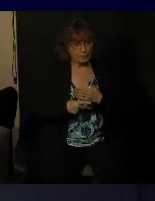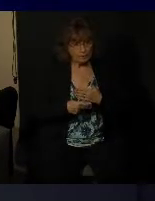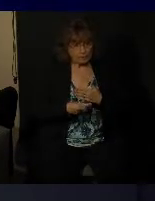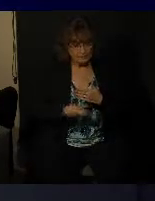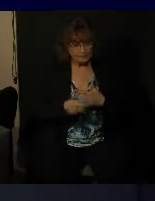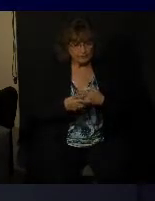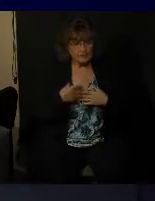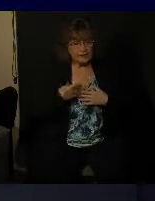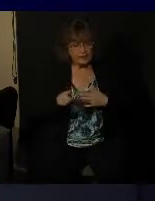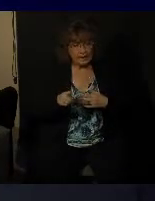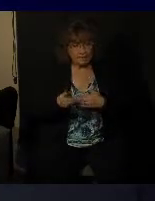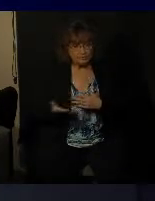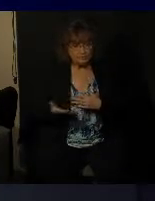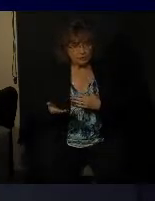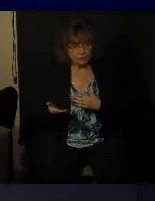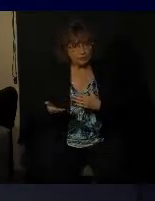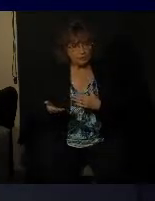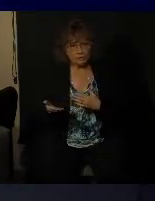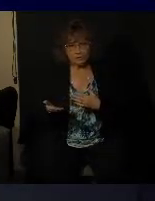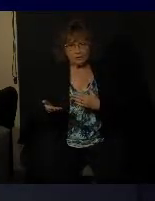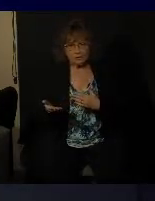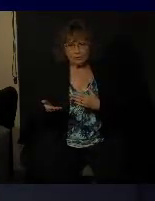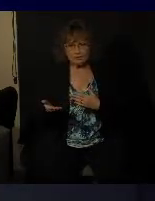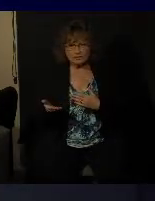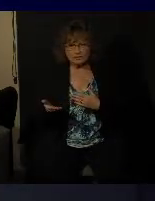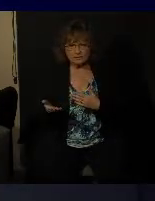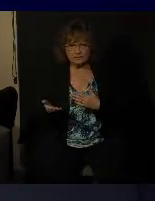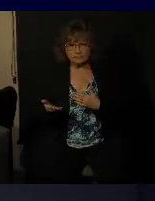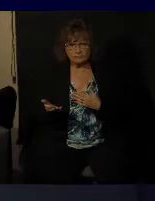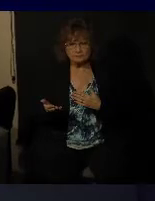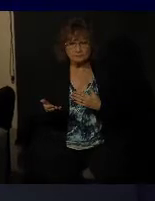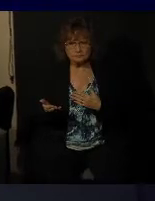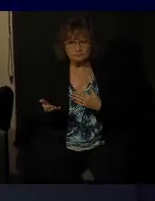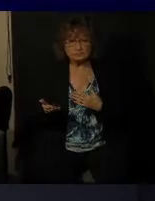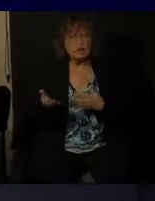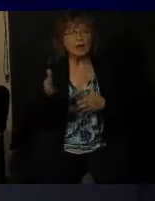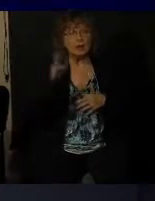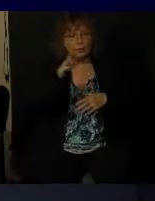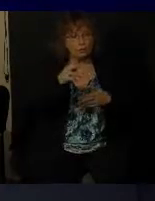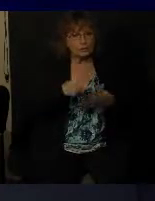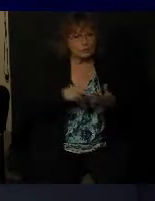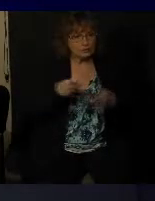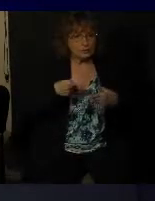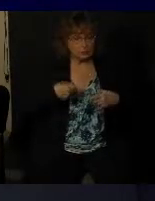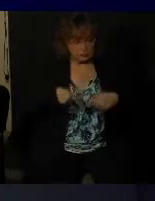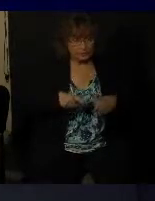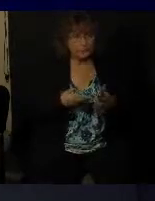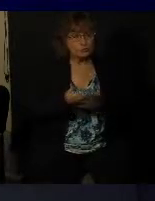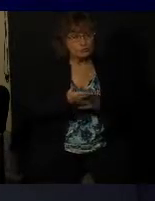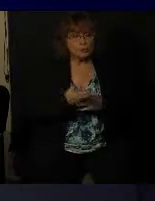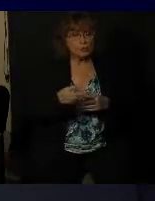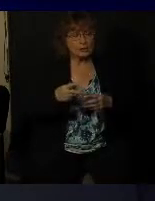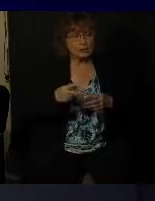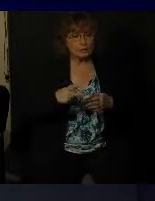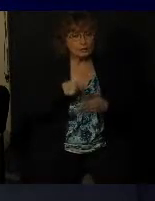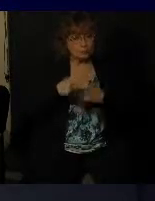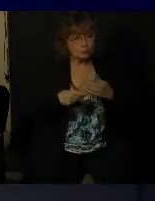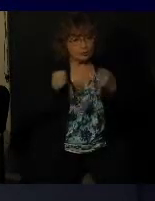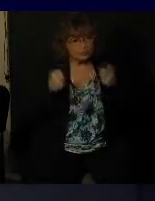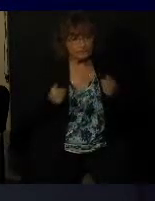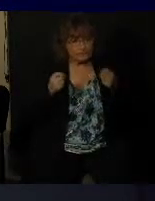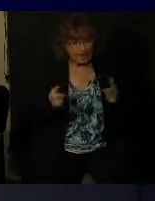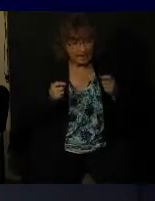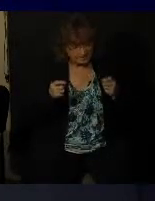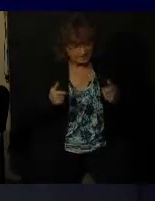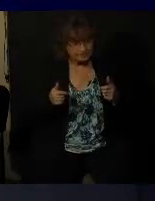Not that that's a bad thing, but I just went through it very fast and made up for a lot of lost time. Made up for a lot of lost time